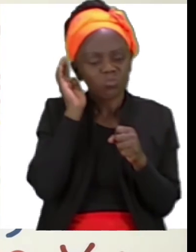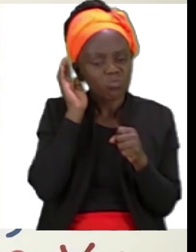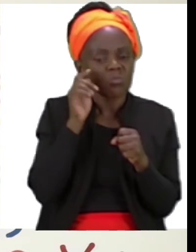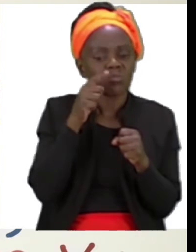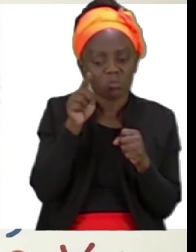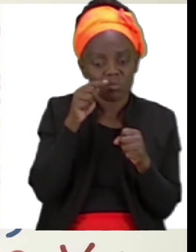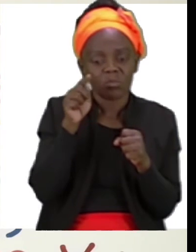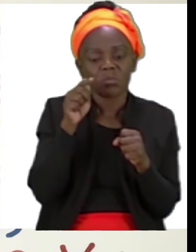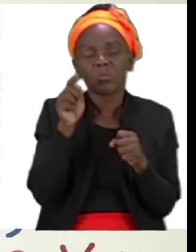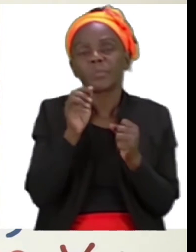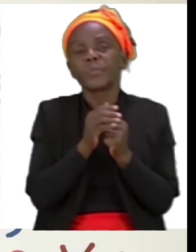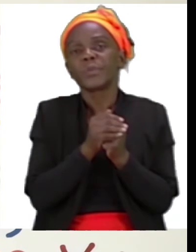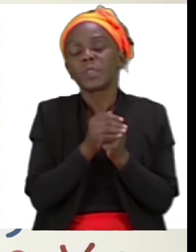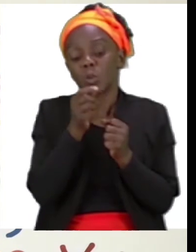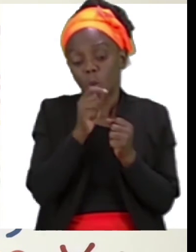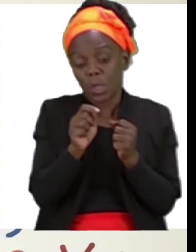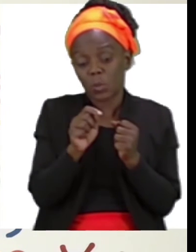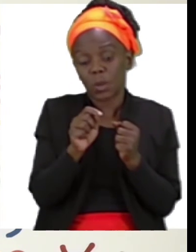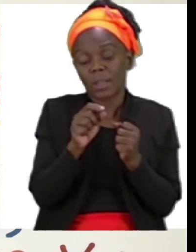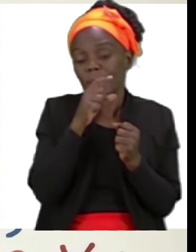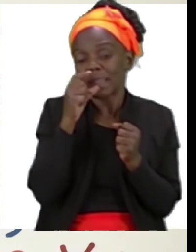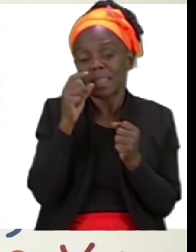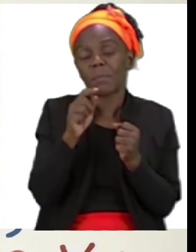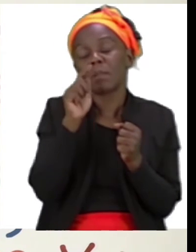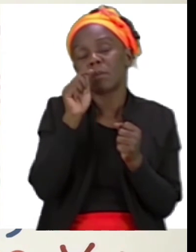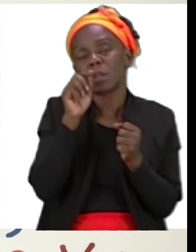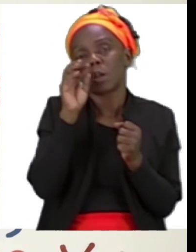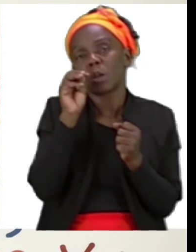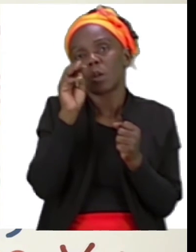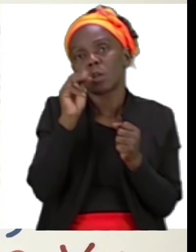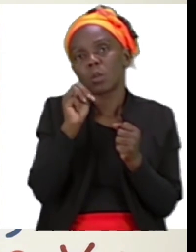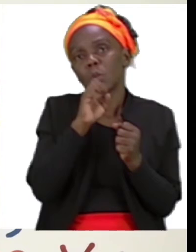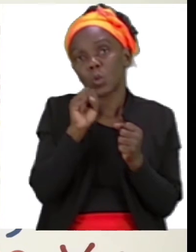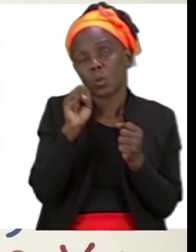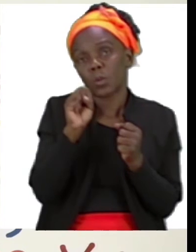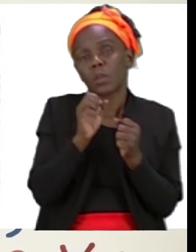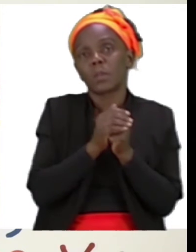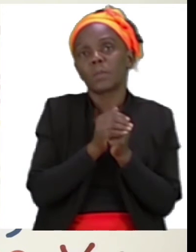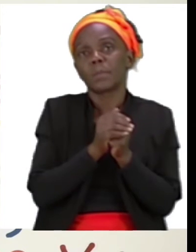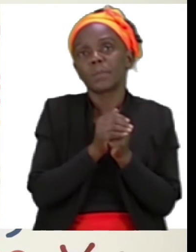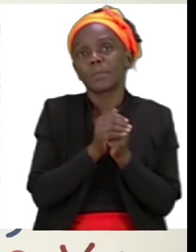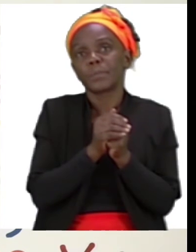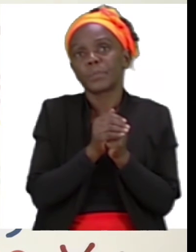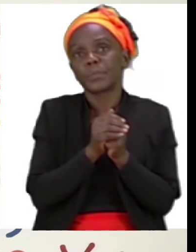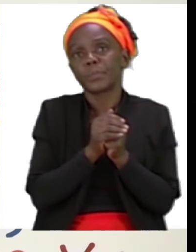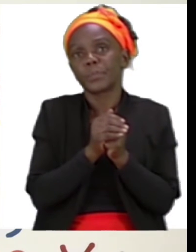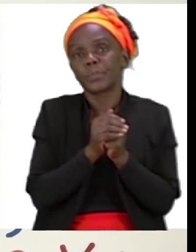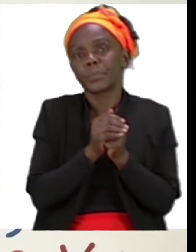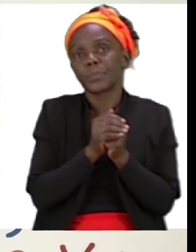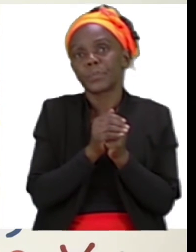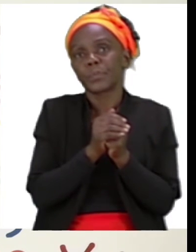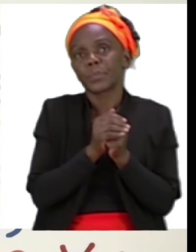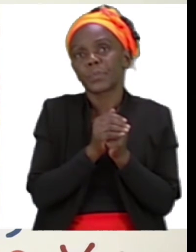write the word Tom's. Please don't forget your apostrophe, which sits between the